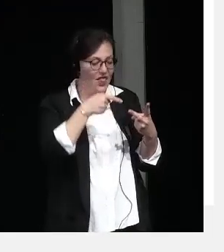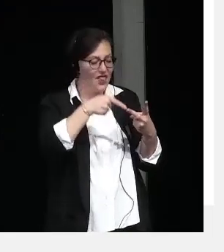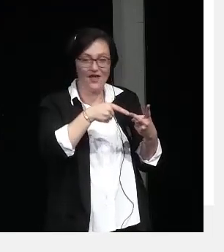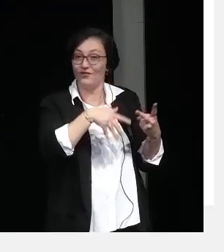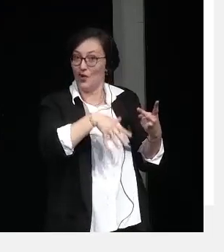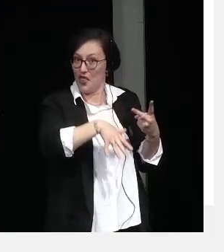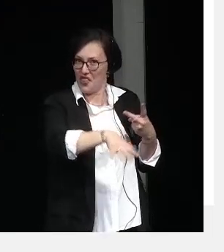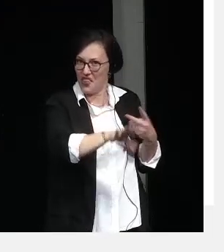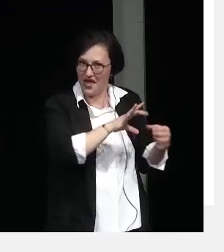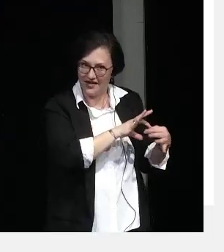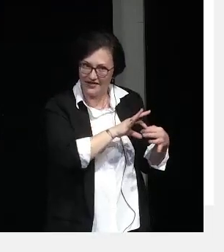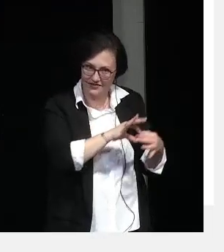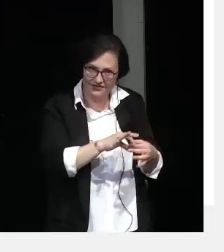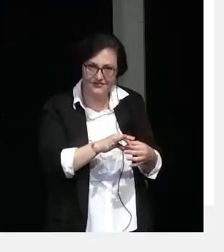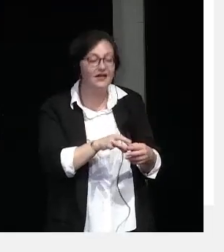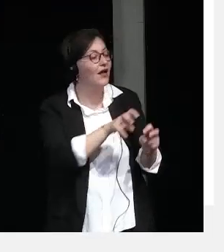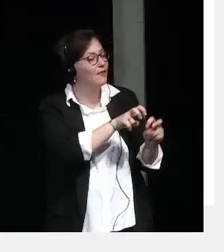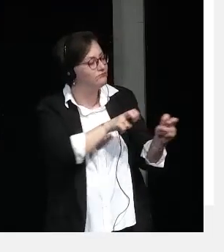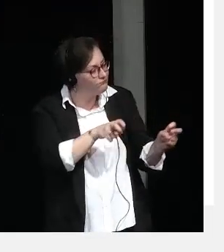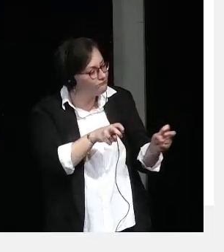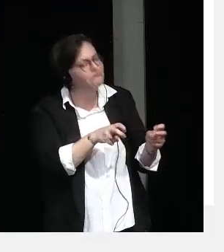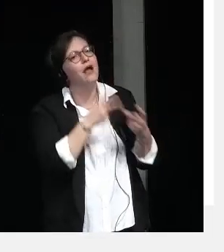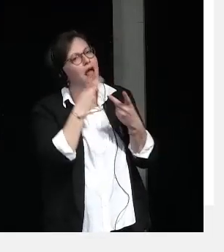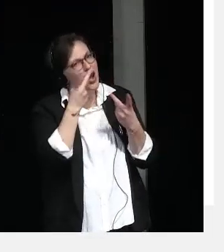but thank you to you.